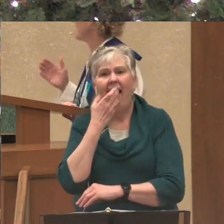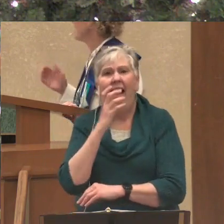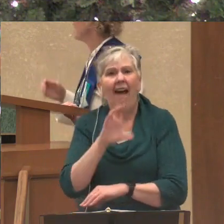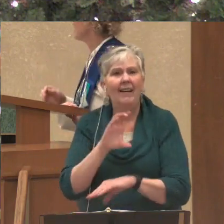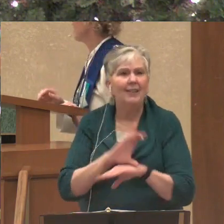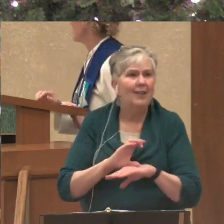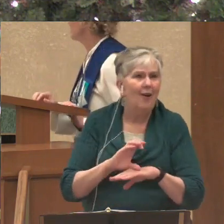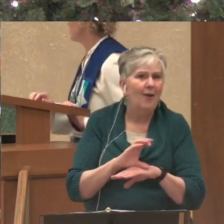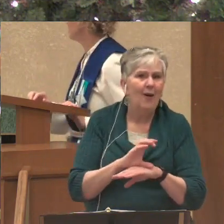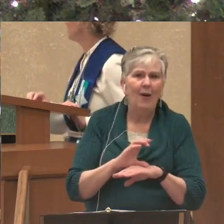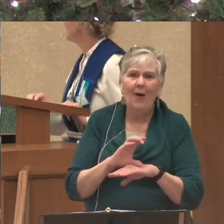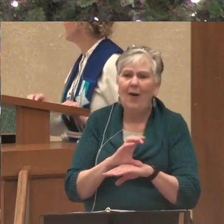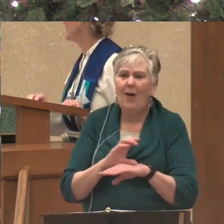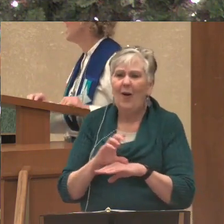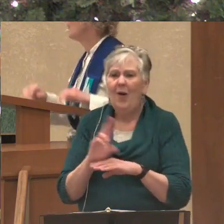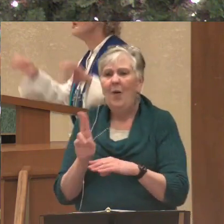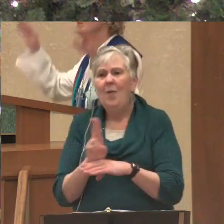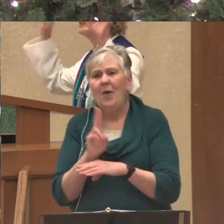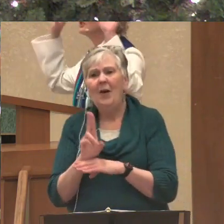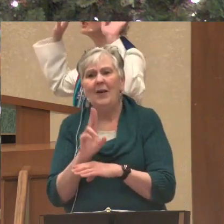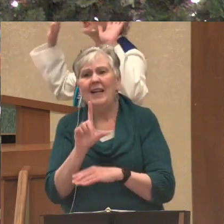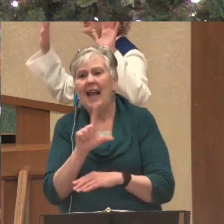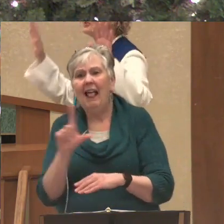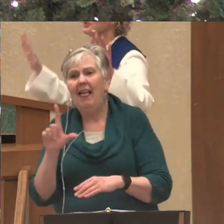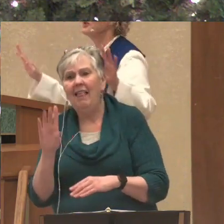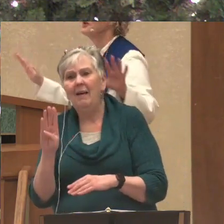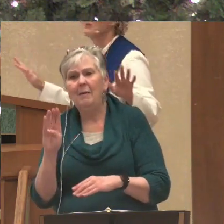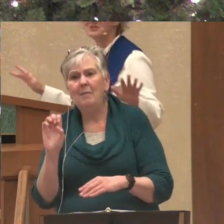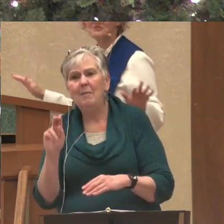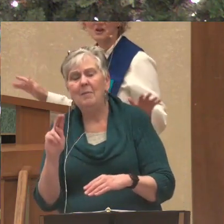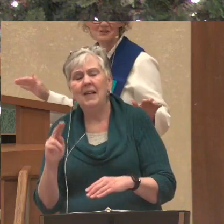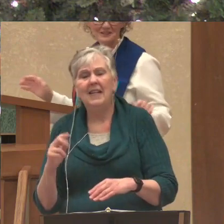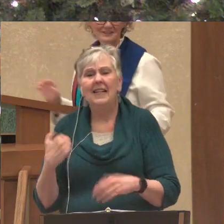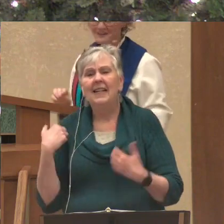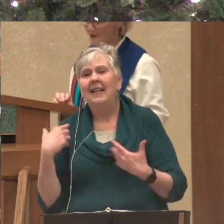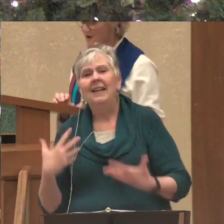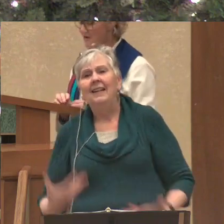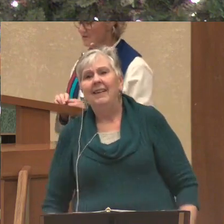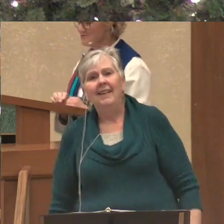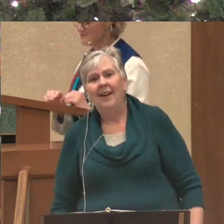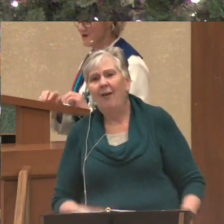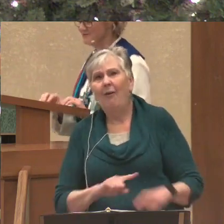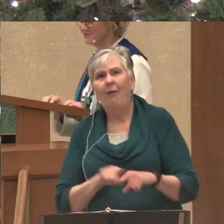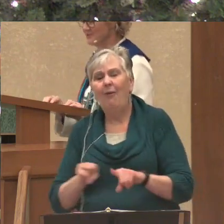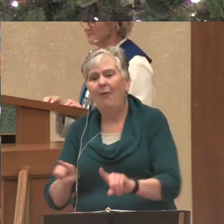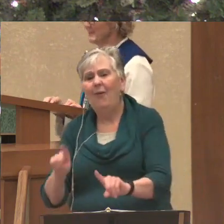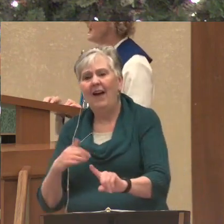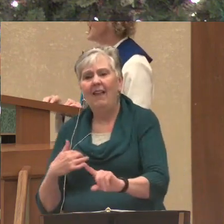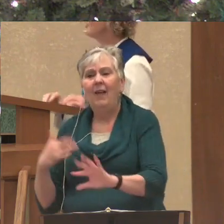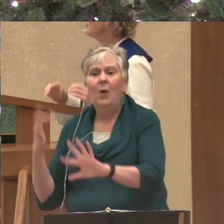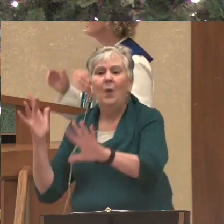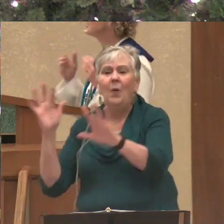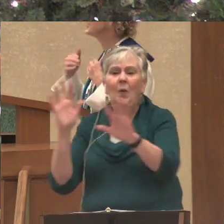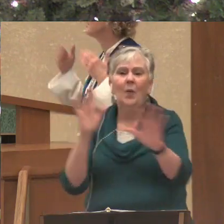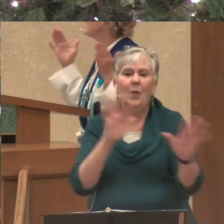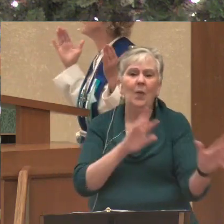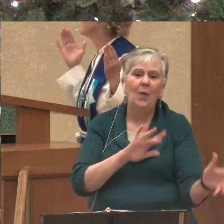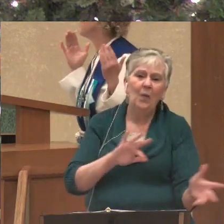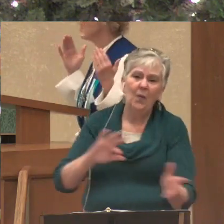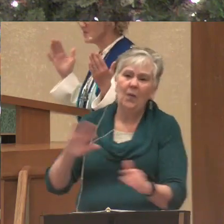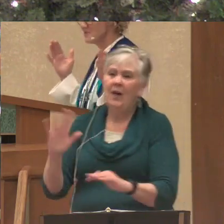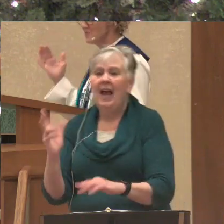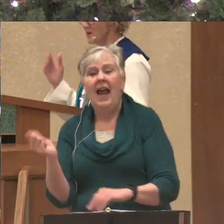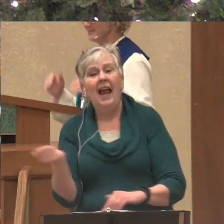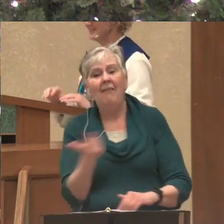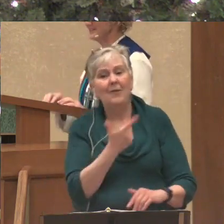latest styles from L.L. Bean, while a gentle snow is falling all around. Everyone is smiling